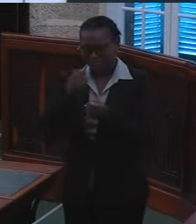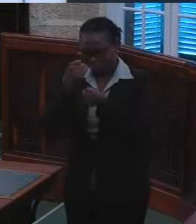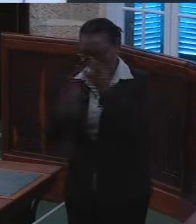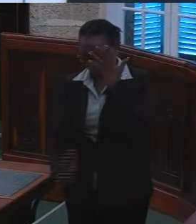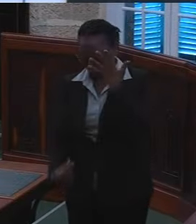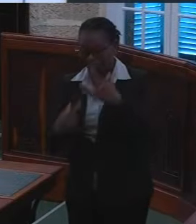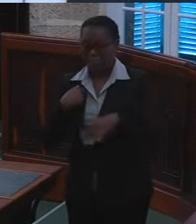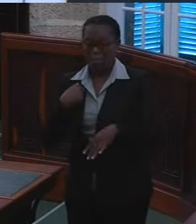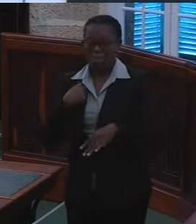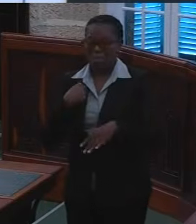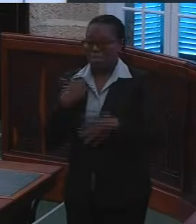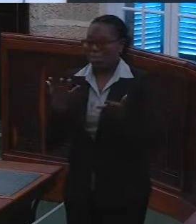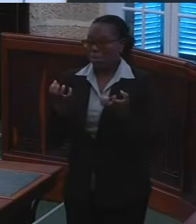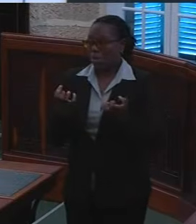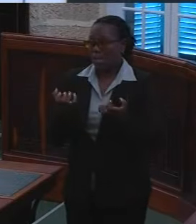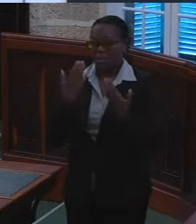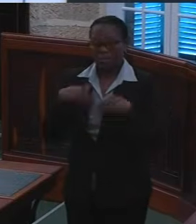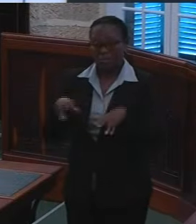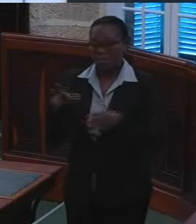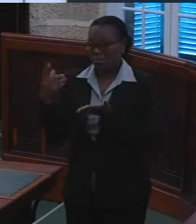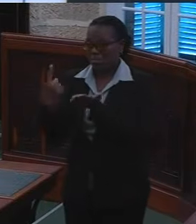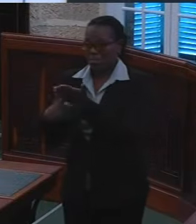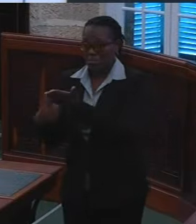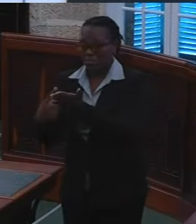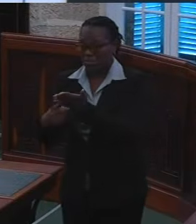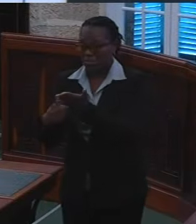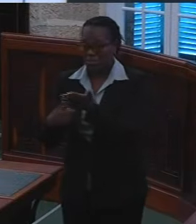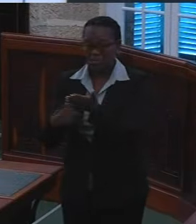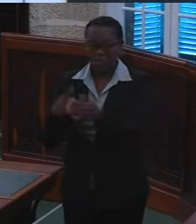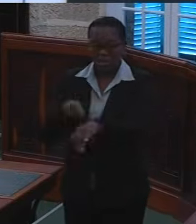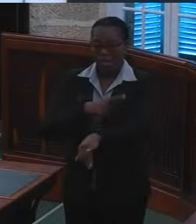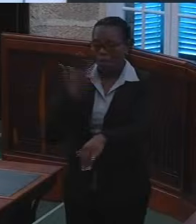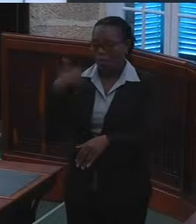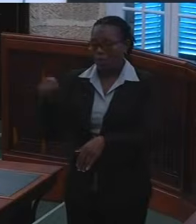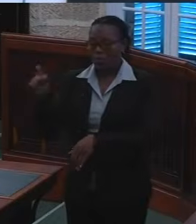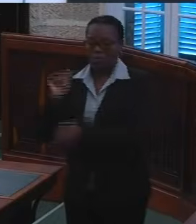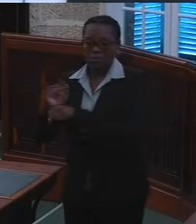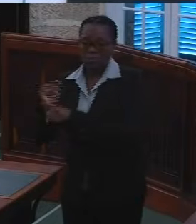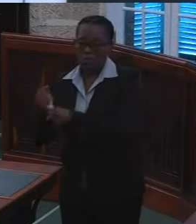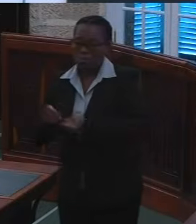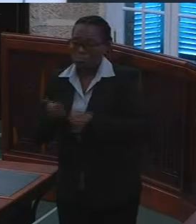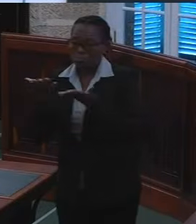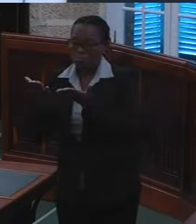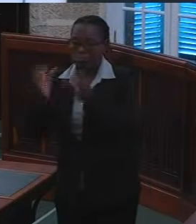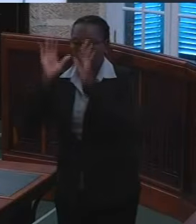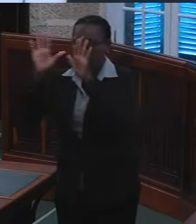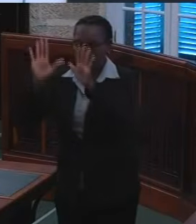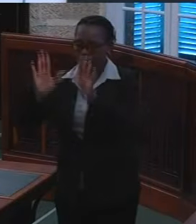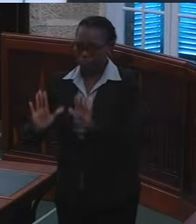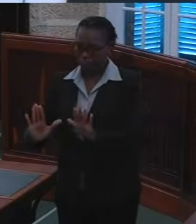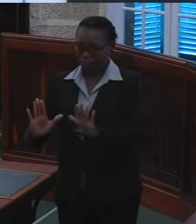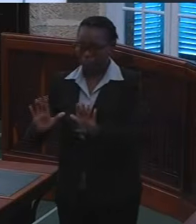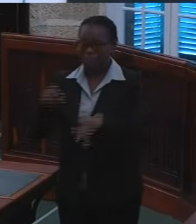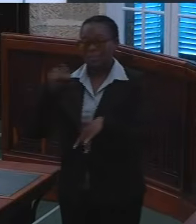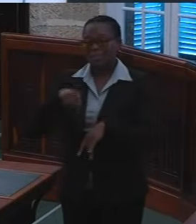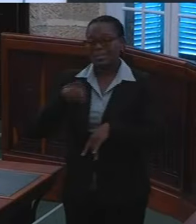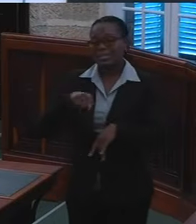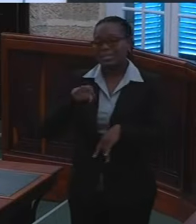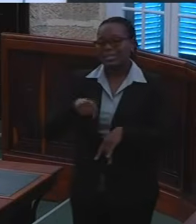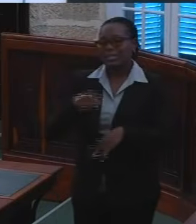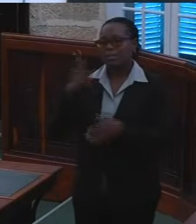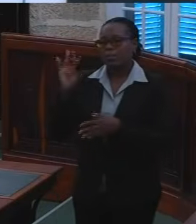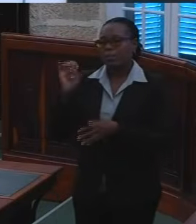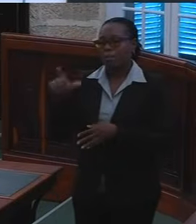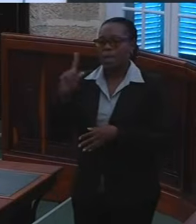And I really don't intend to be long, because I think he did a fantastic job, Mr. Speaker, sir. But this bill is a reset.